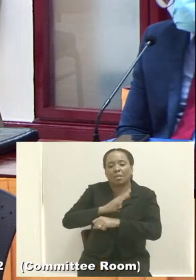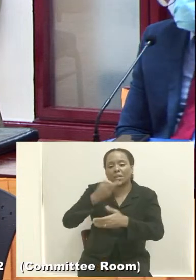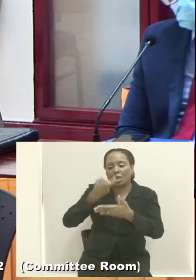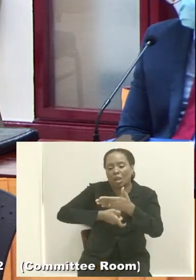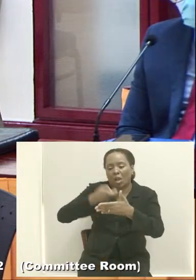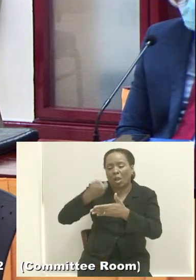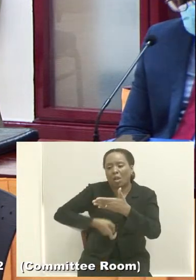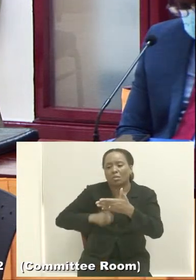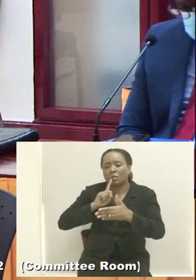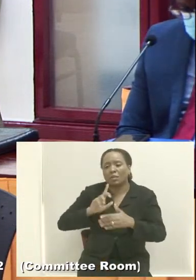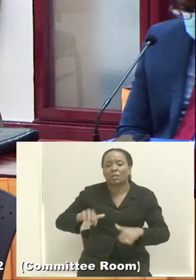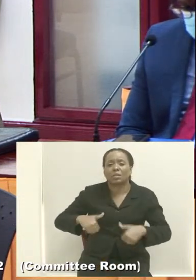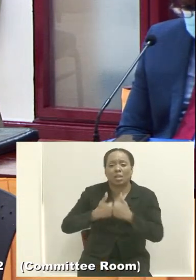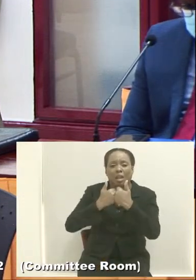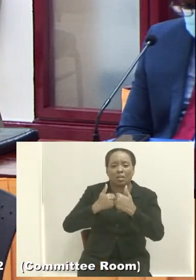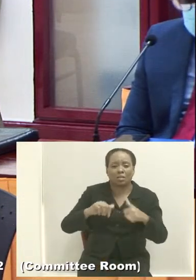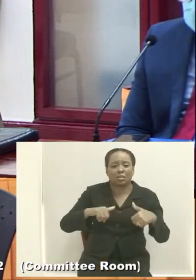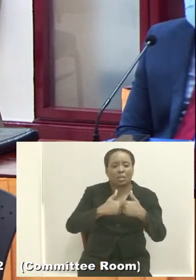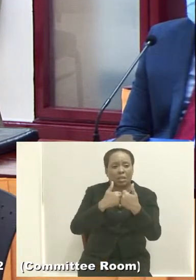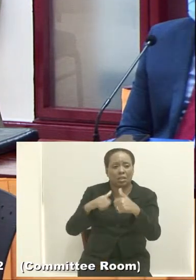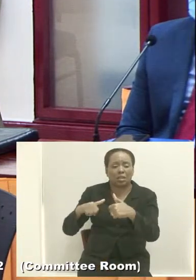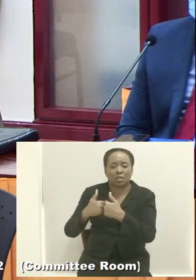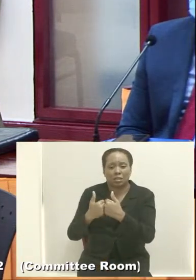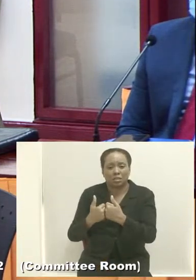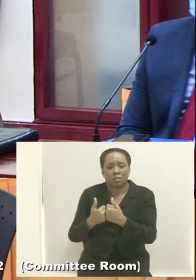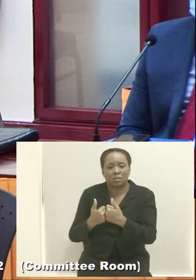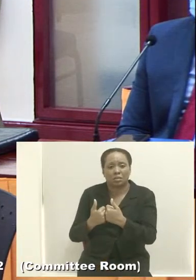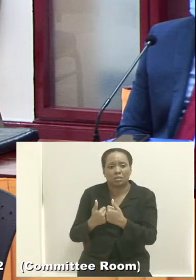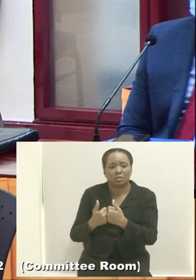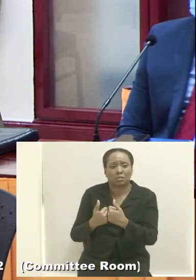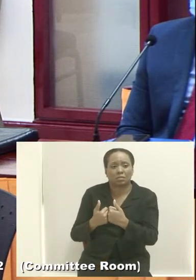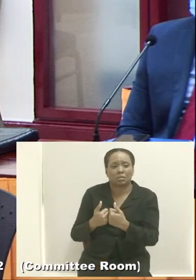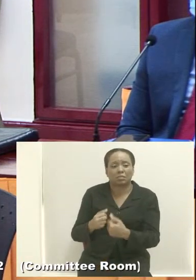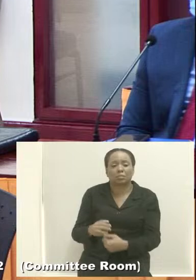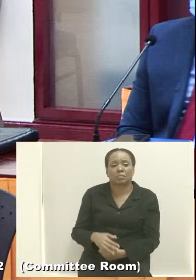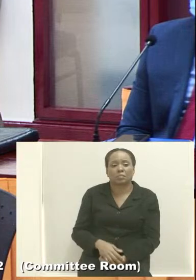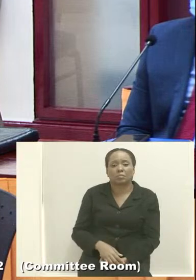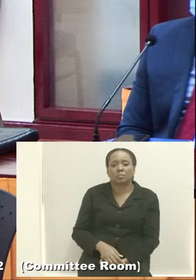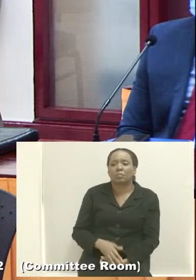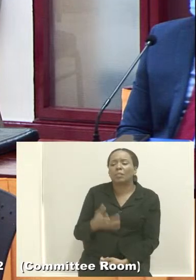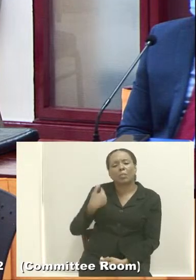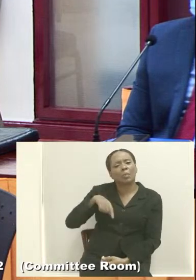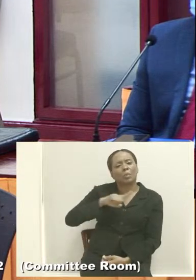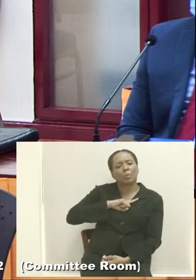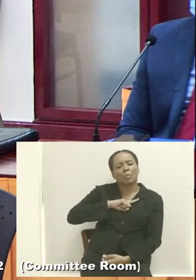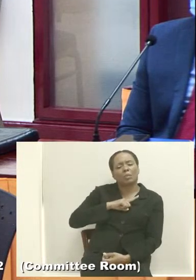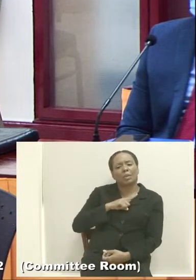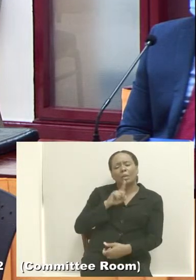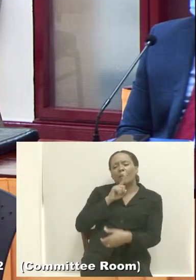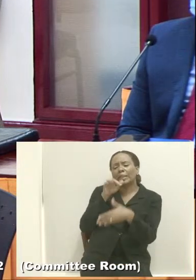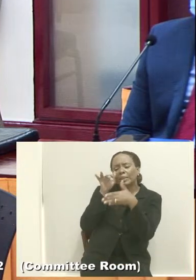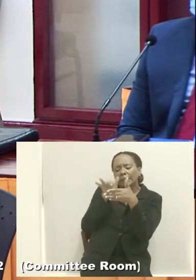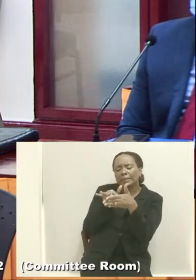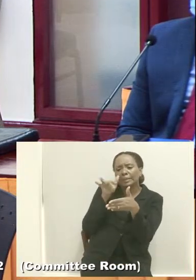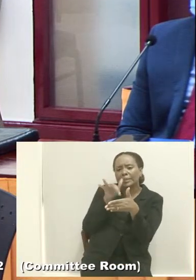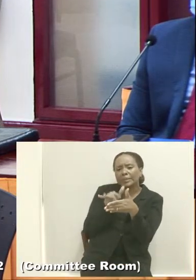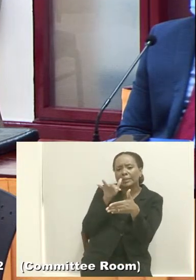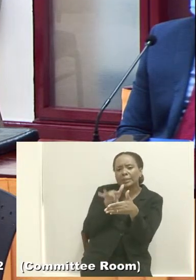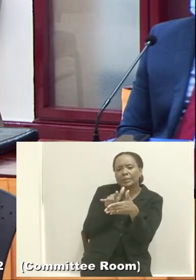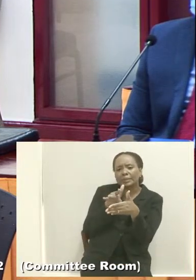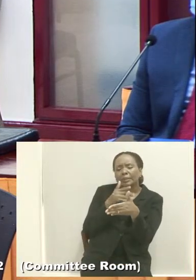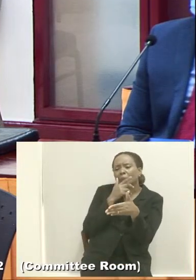that we have this tendency to be sticky downwards,